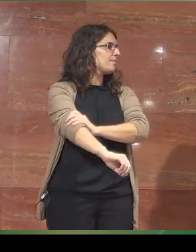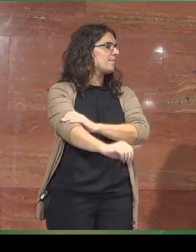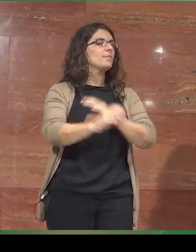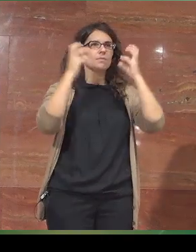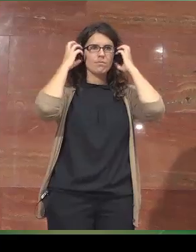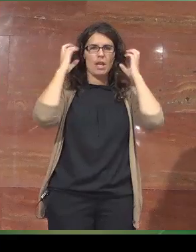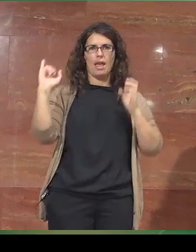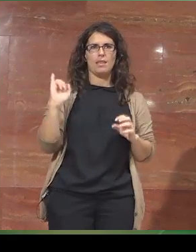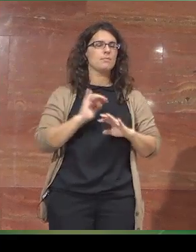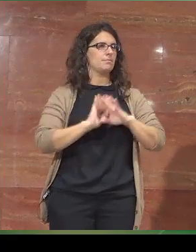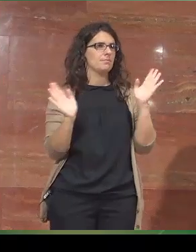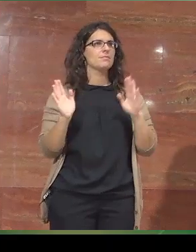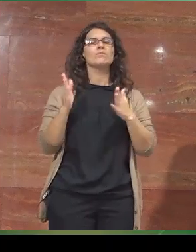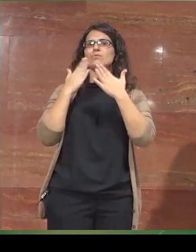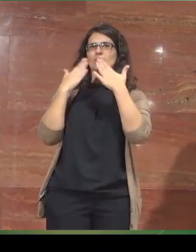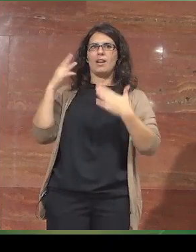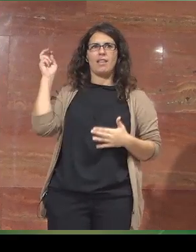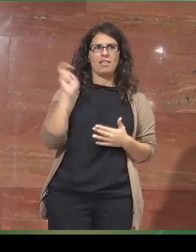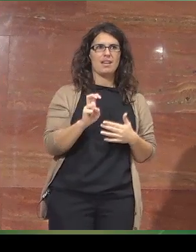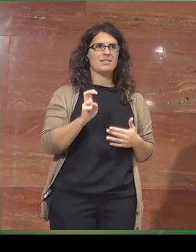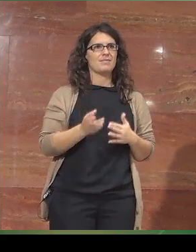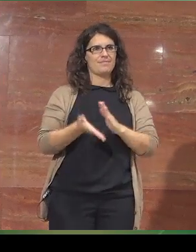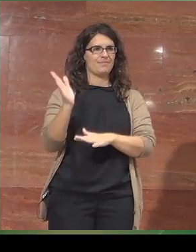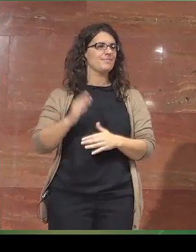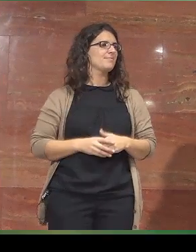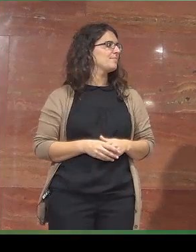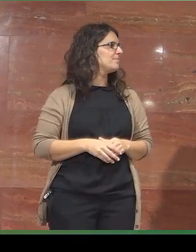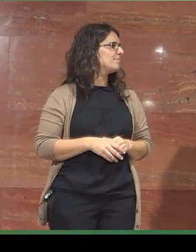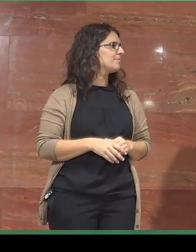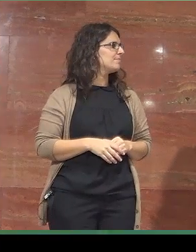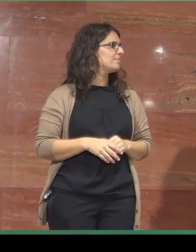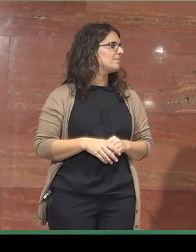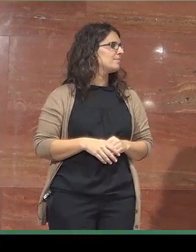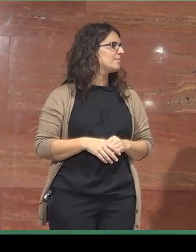Vale. Muchas gracias por estar aquí y adelante, Richard.